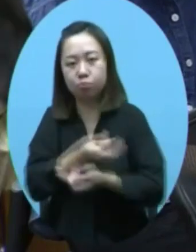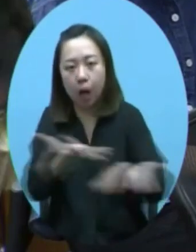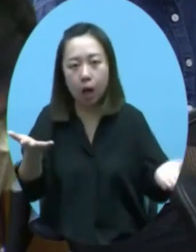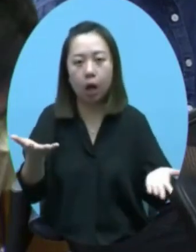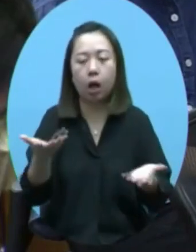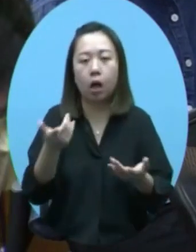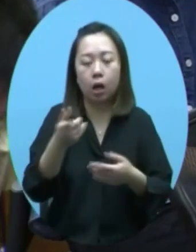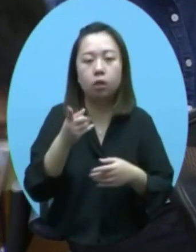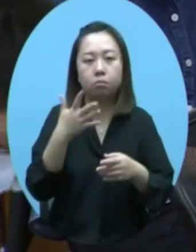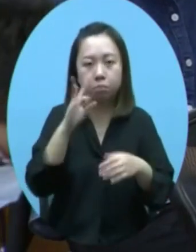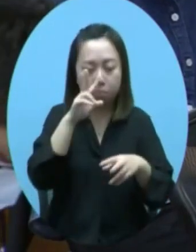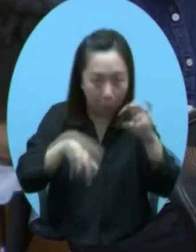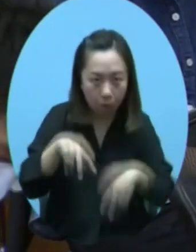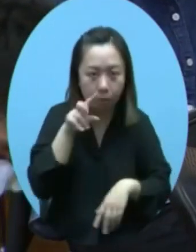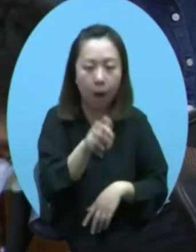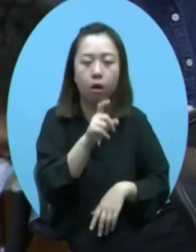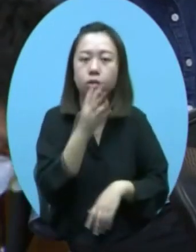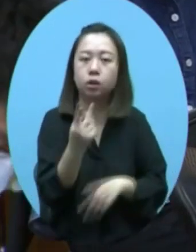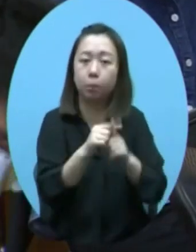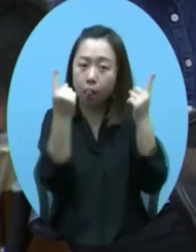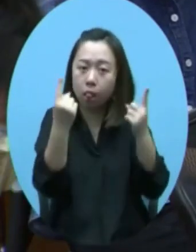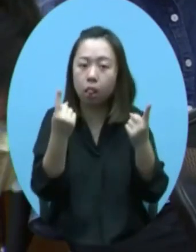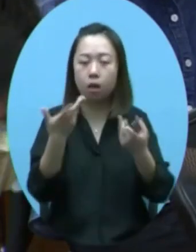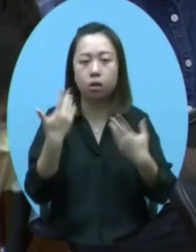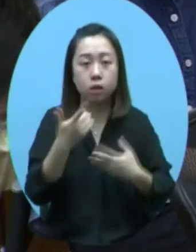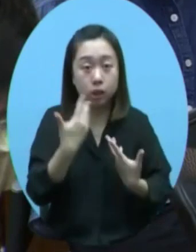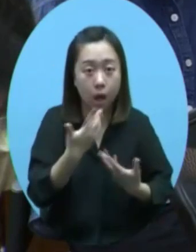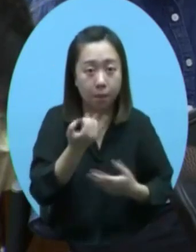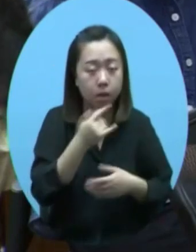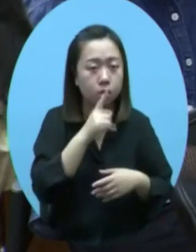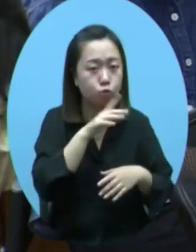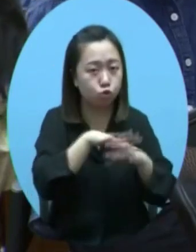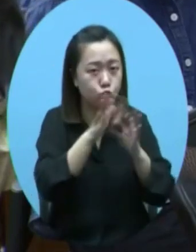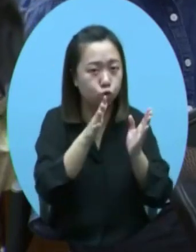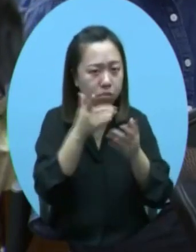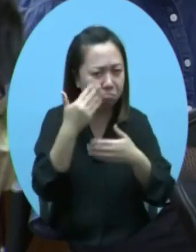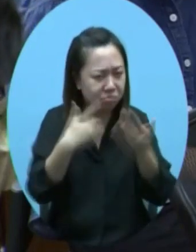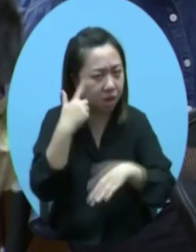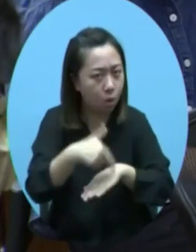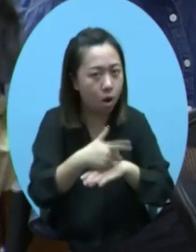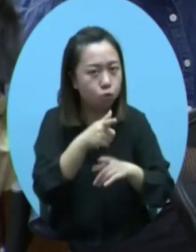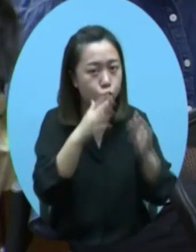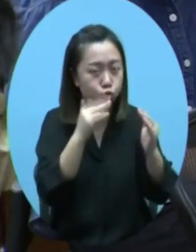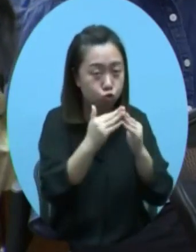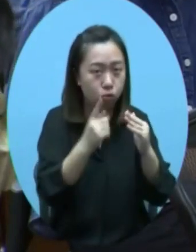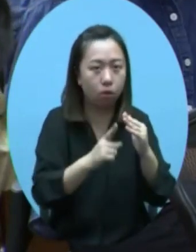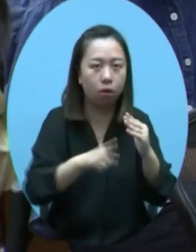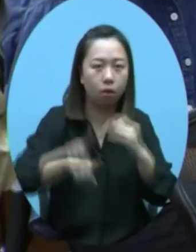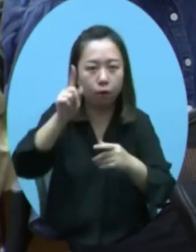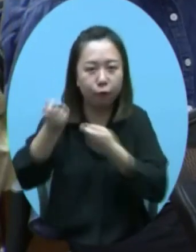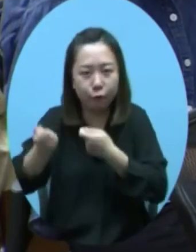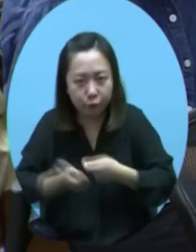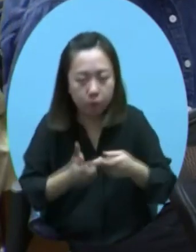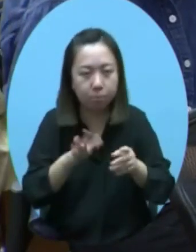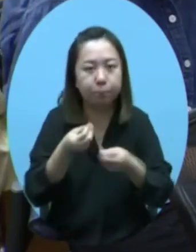carrying the virus by body check. That's why this 11 cases were caught by giving out bottles. And would also hand